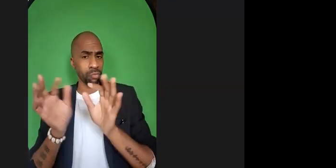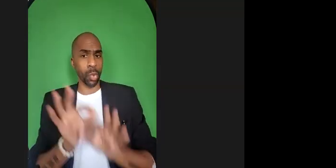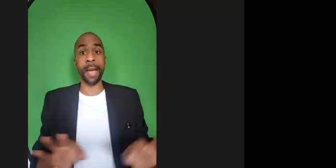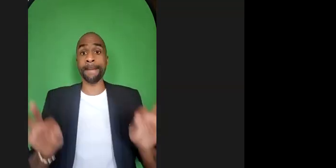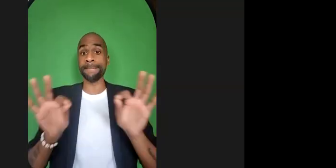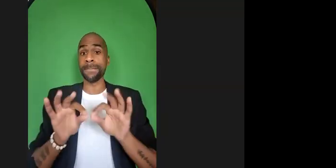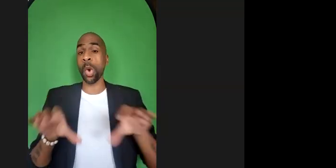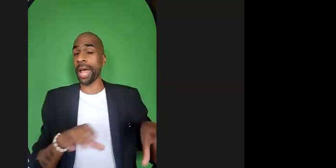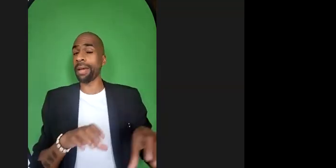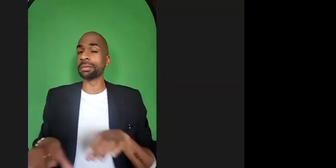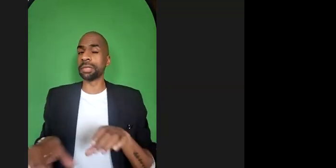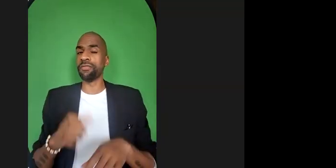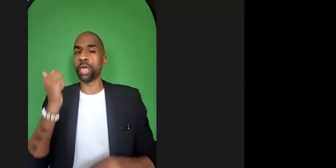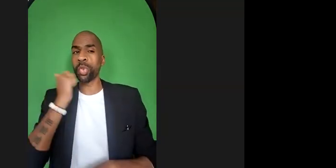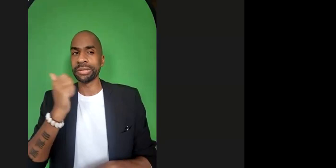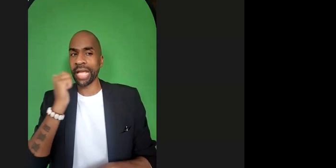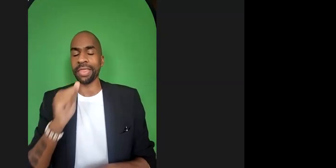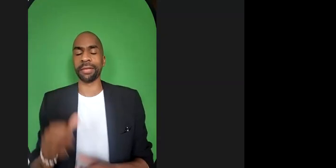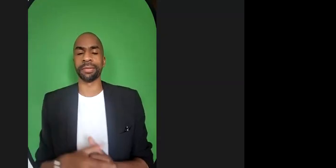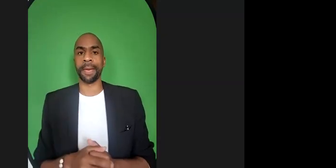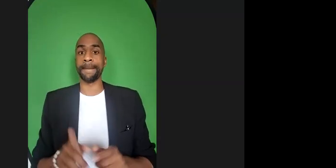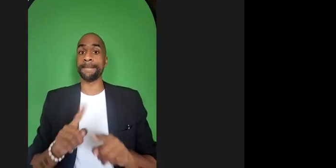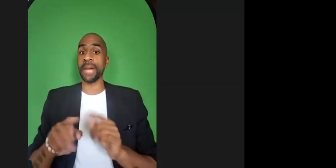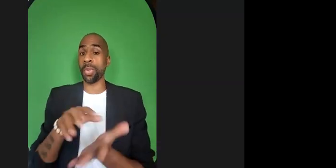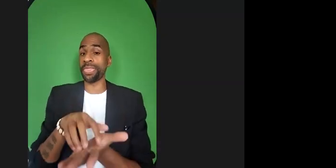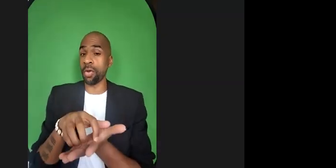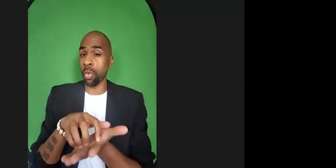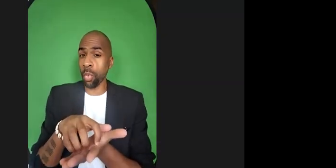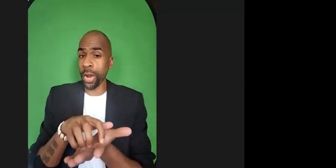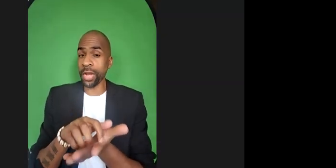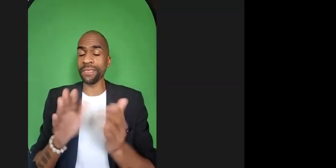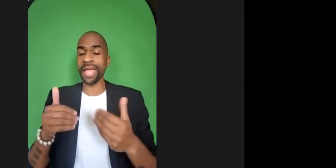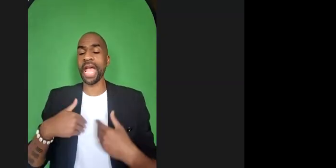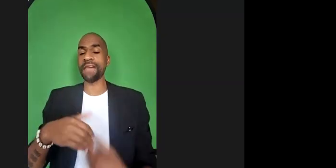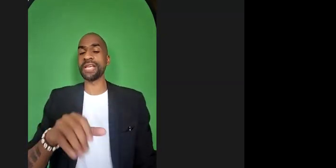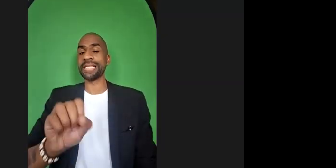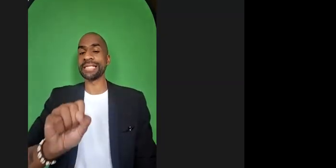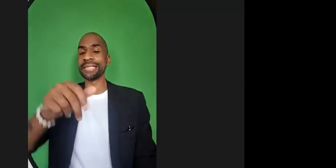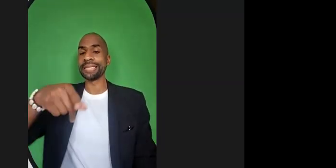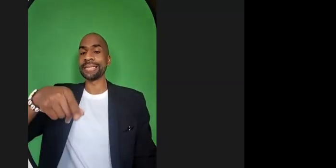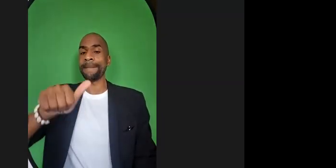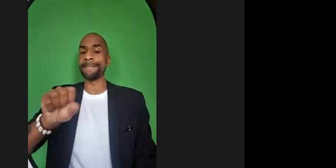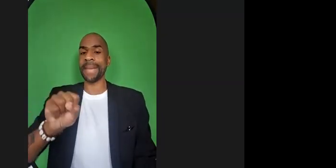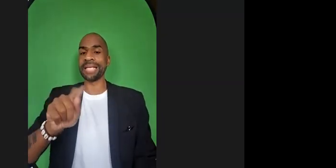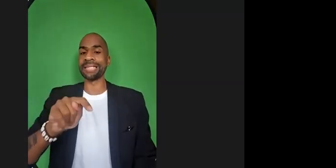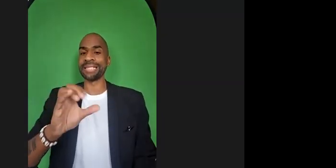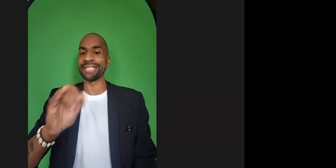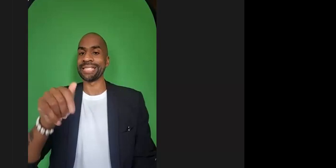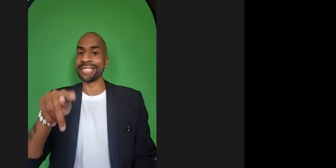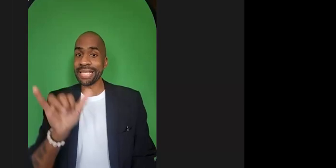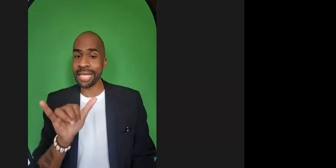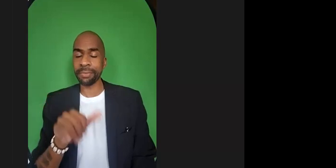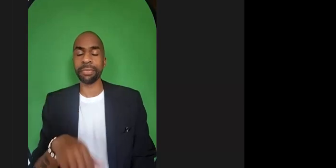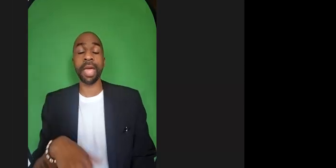But in addition to the weakness, people with ALS can also develop spasticity and muscle cramps. So that's another very common